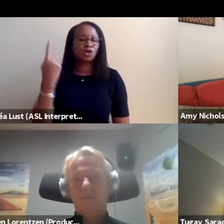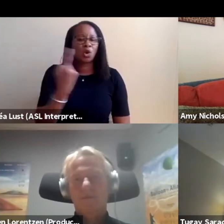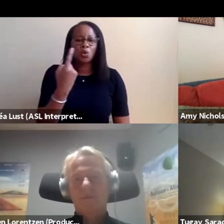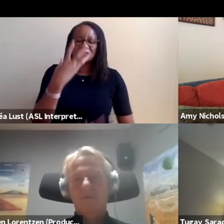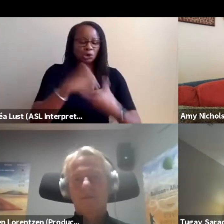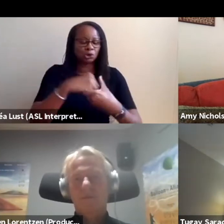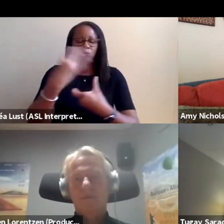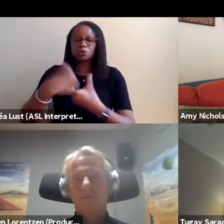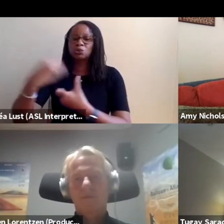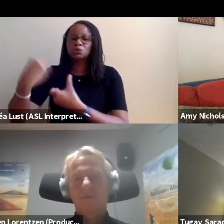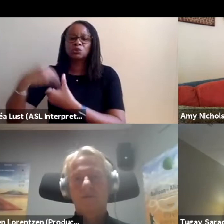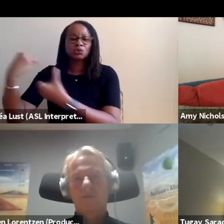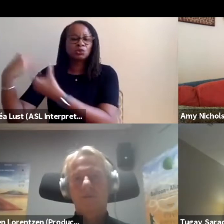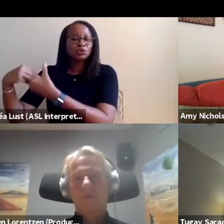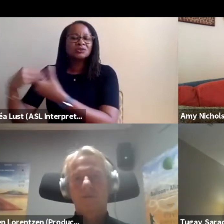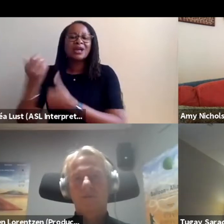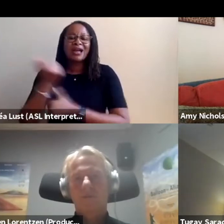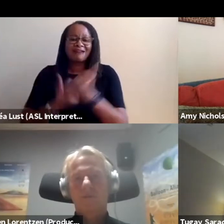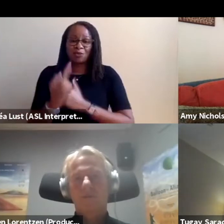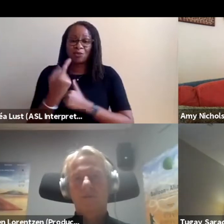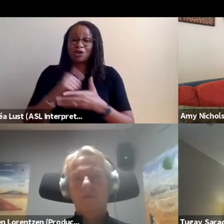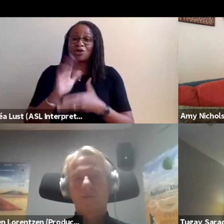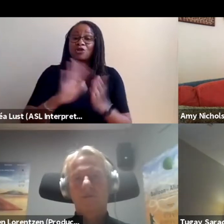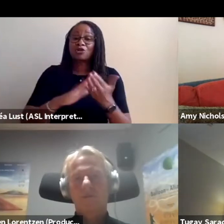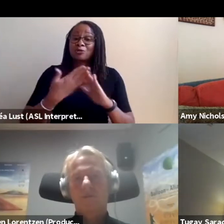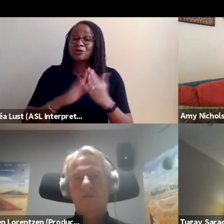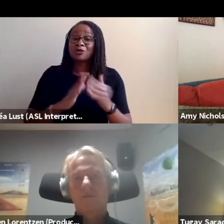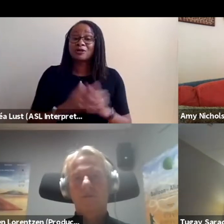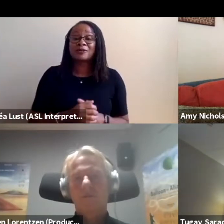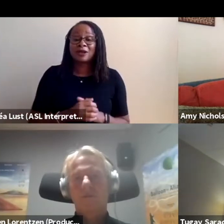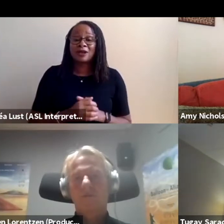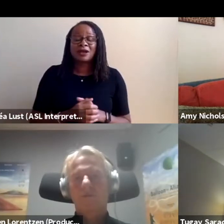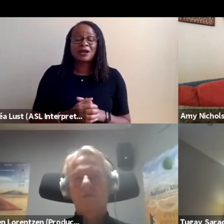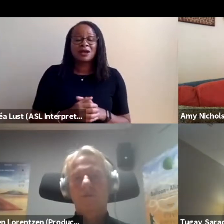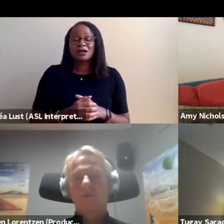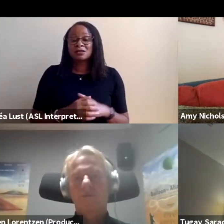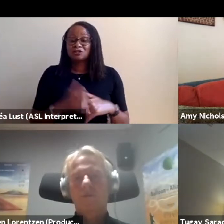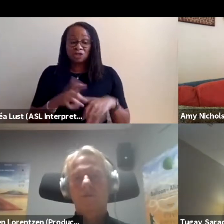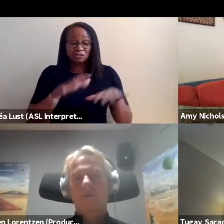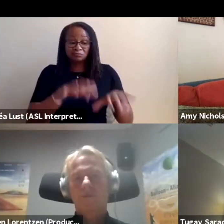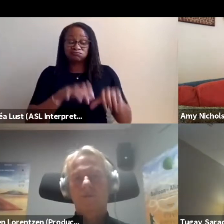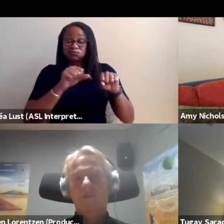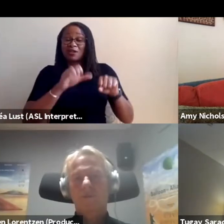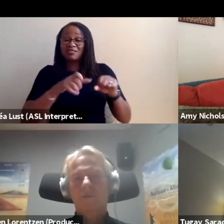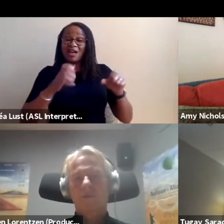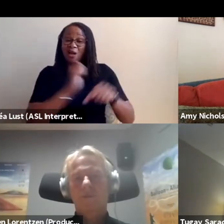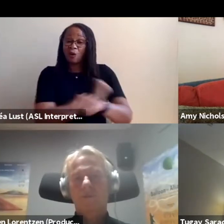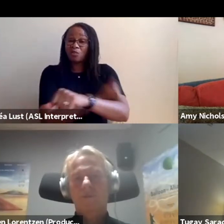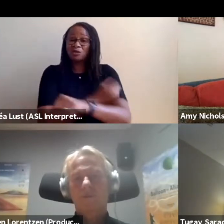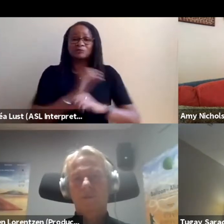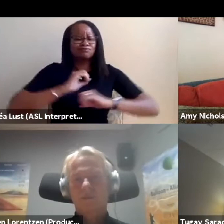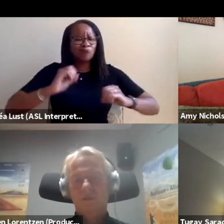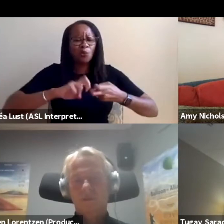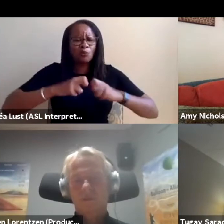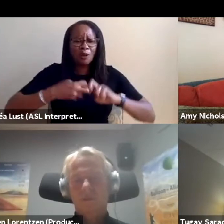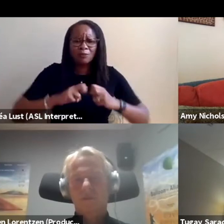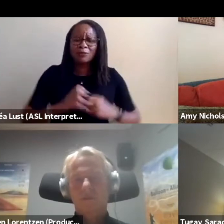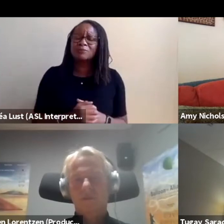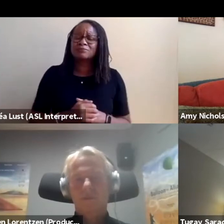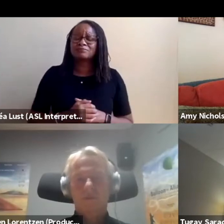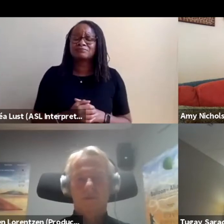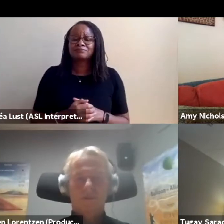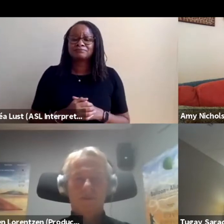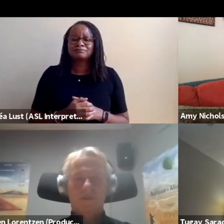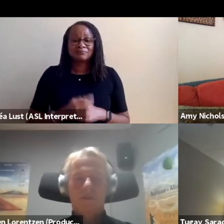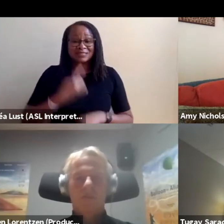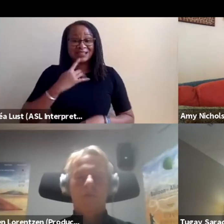and I really didn't feel like she is the authority, and she has no problem in saying